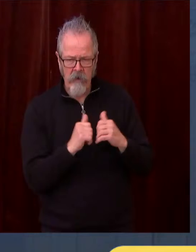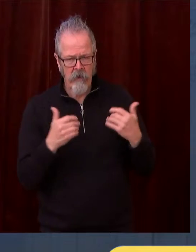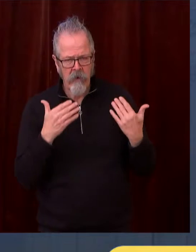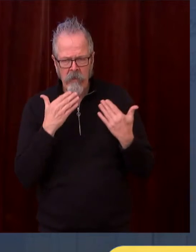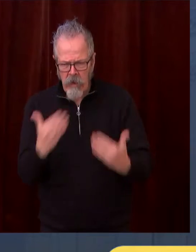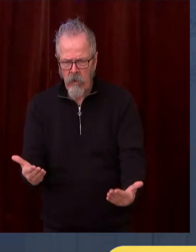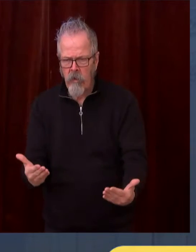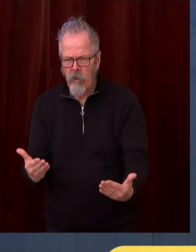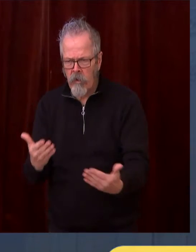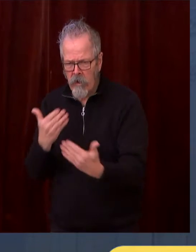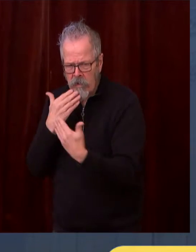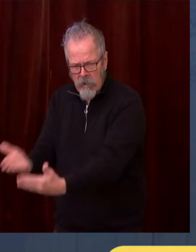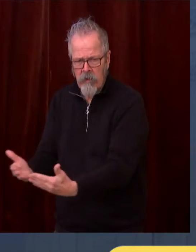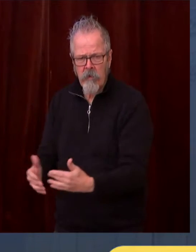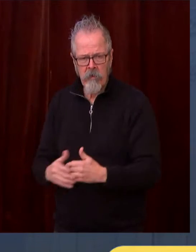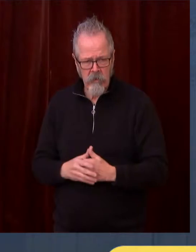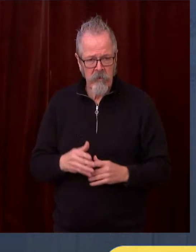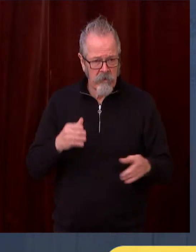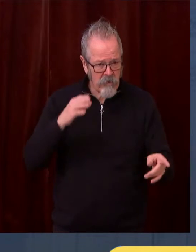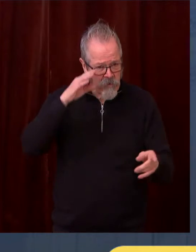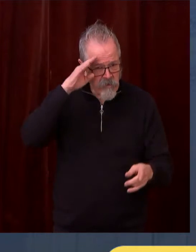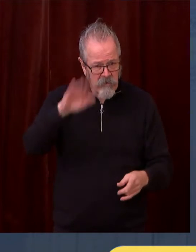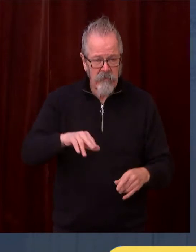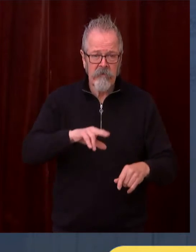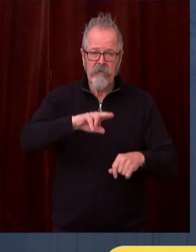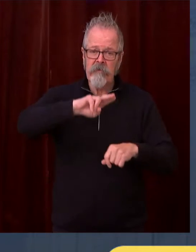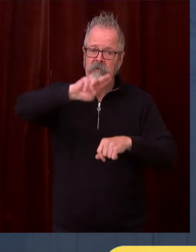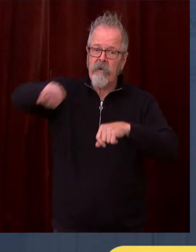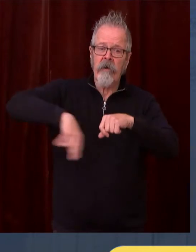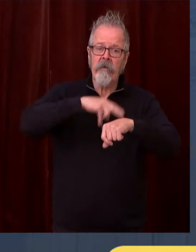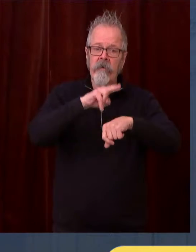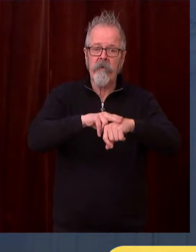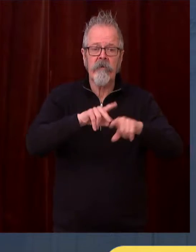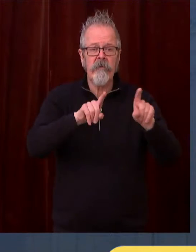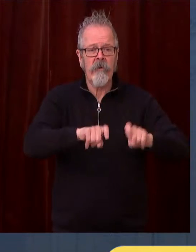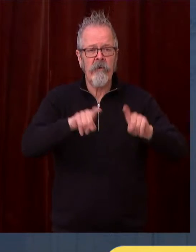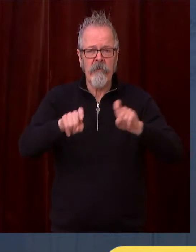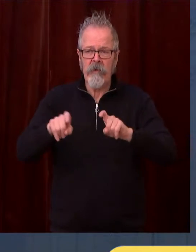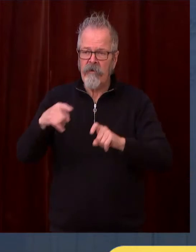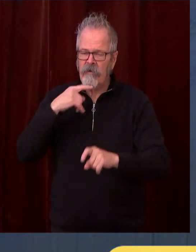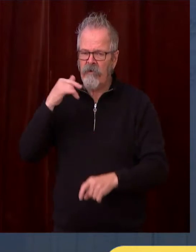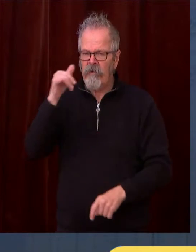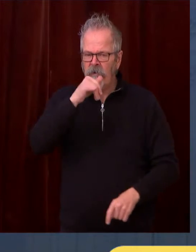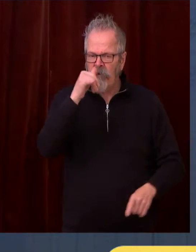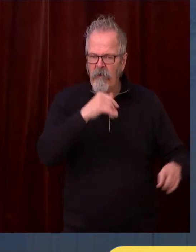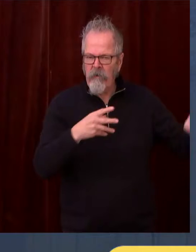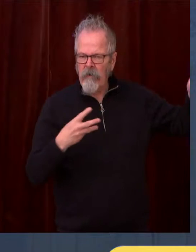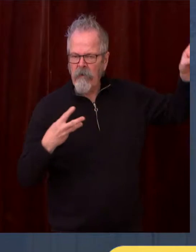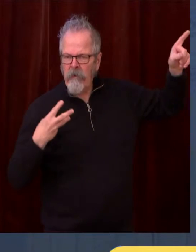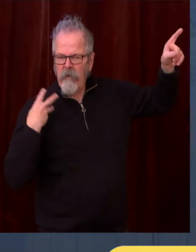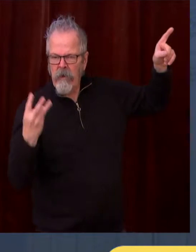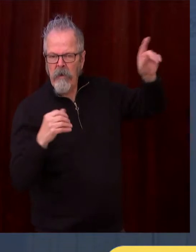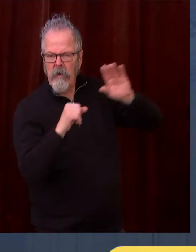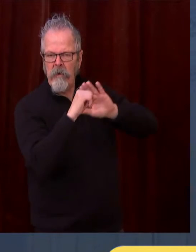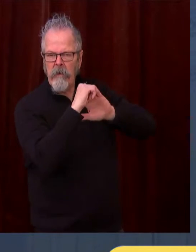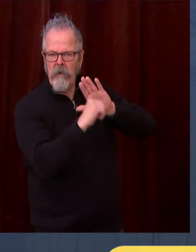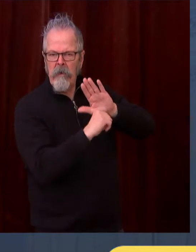that Washington led the nation in families that decided to celebrate Thanksgiving in a safe